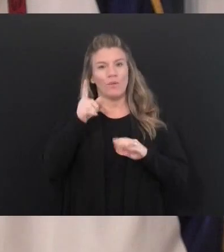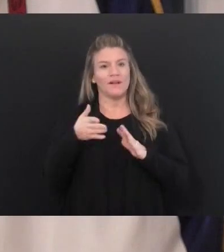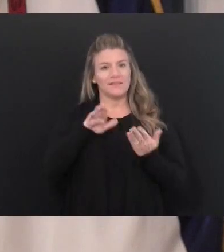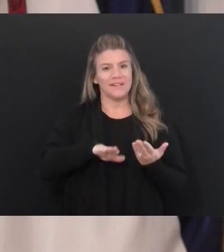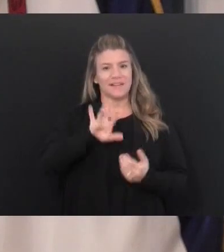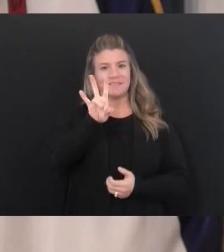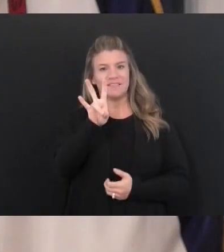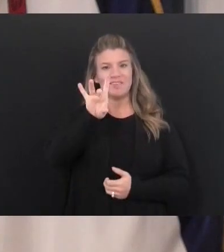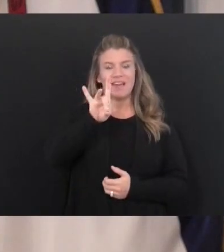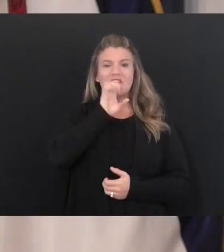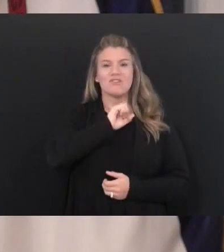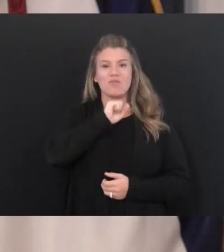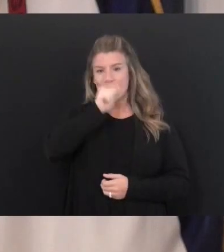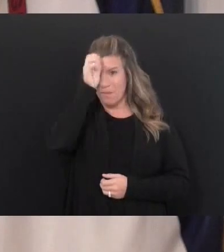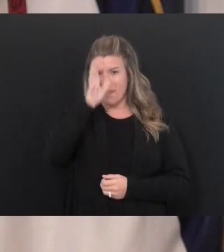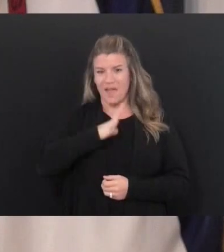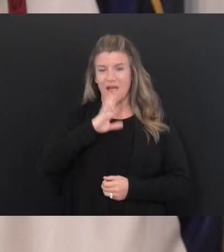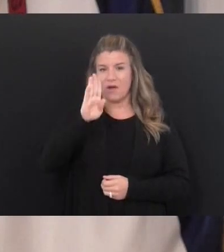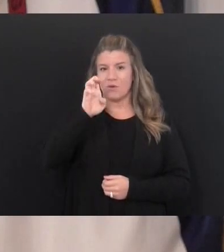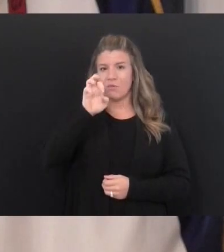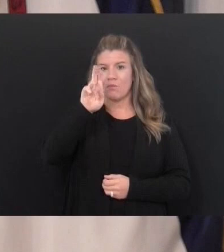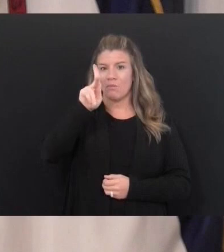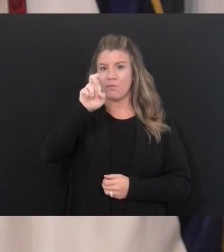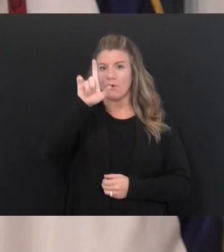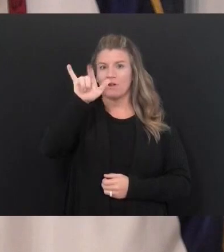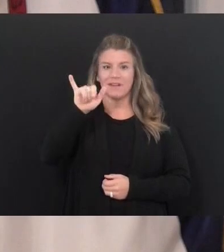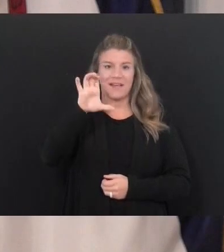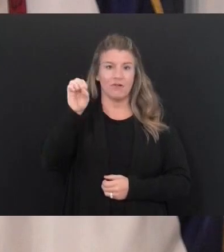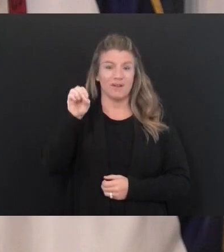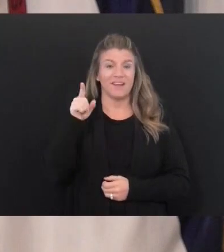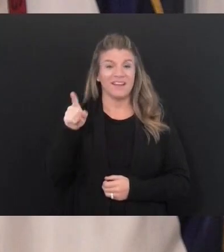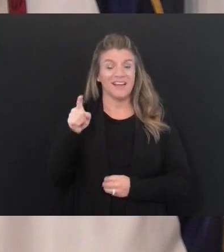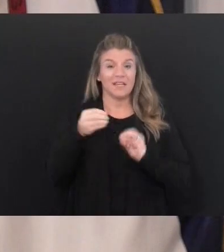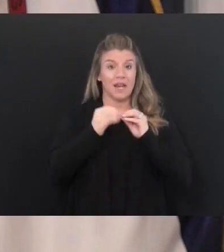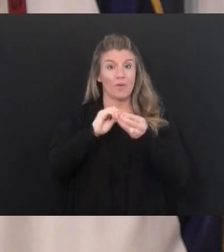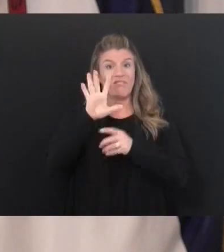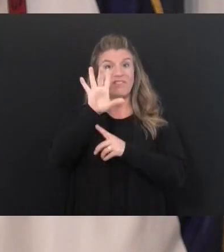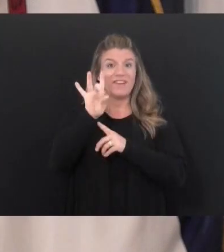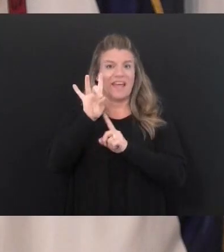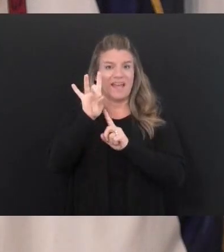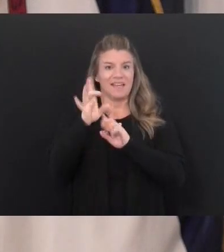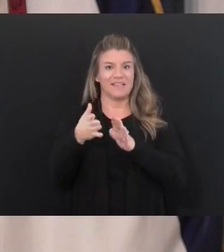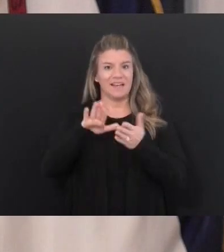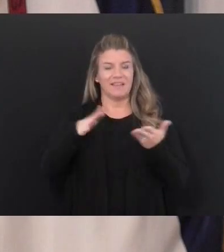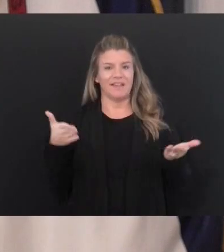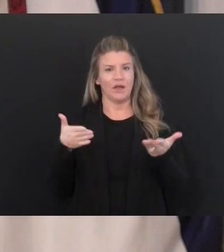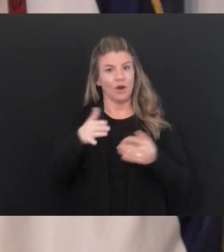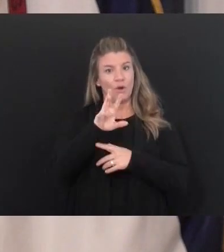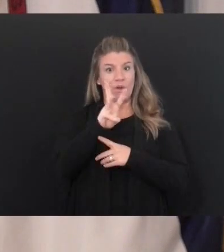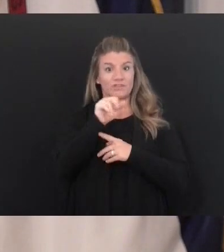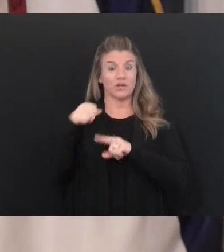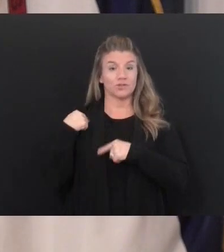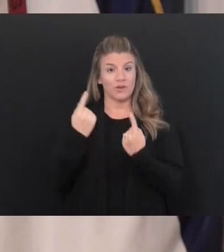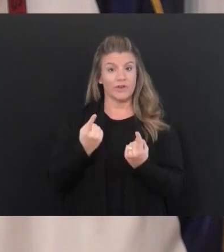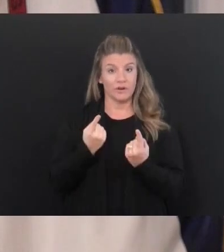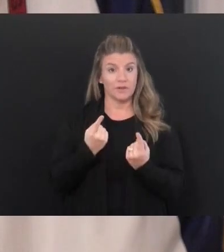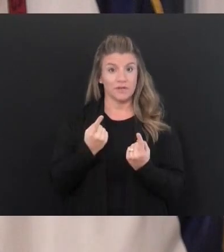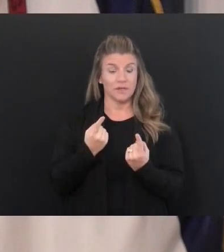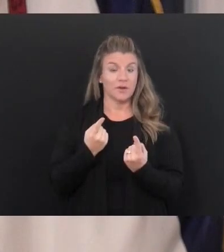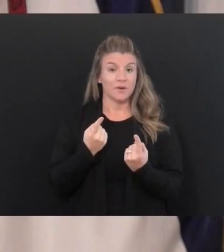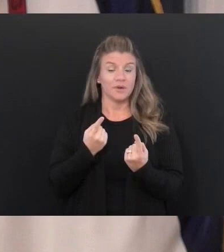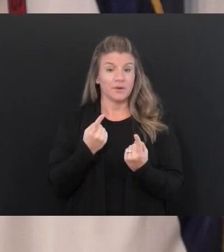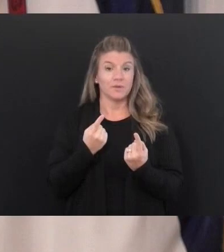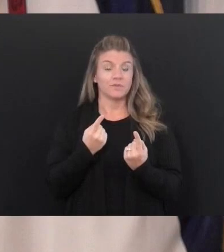County. That's our 58th death so far in West Virginia, and